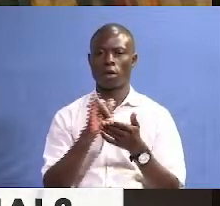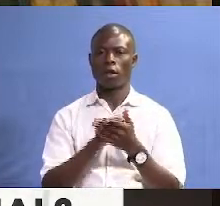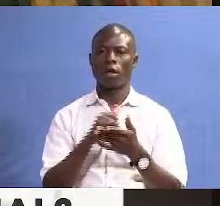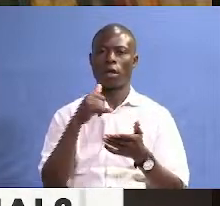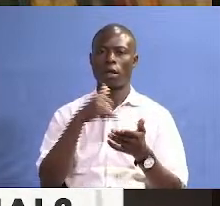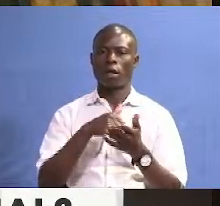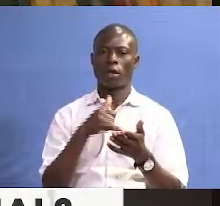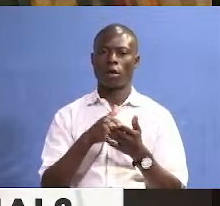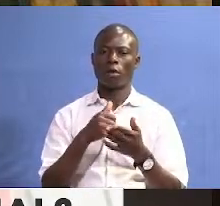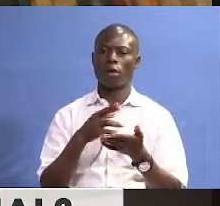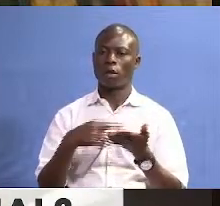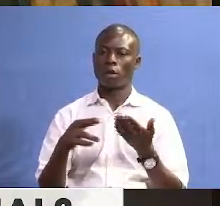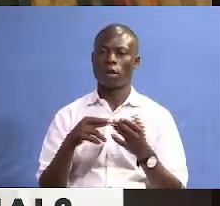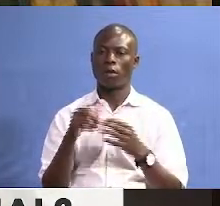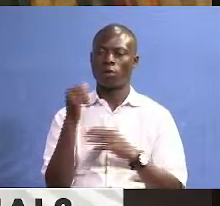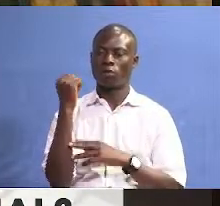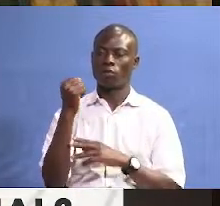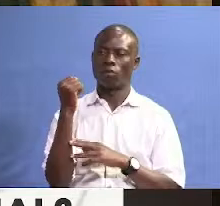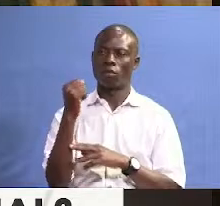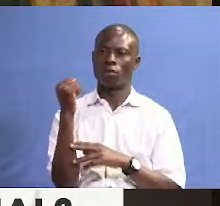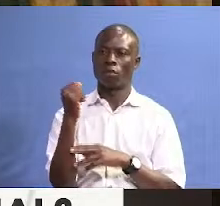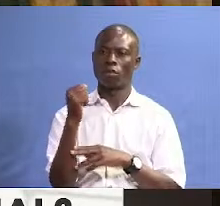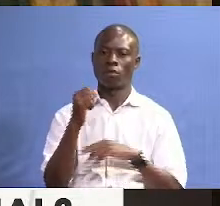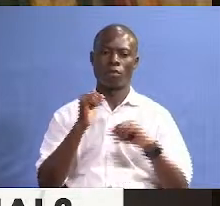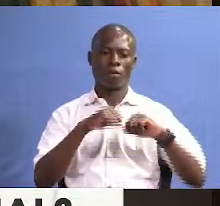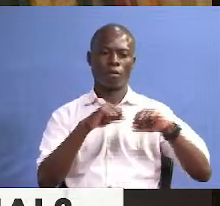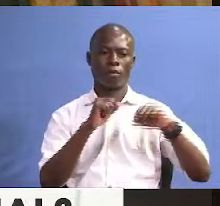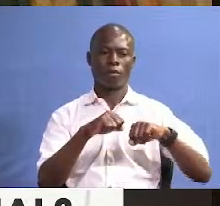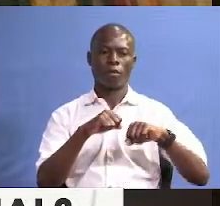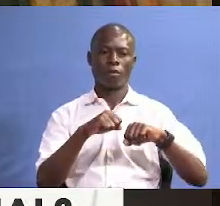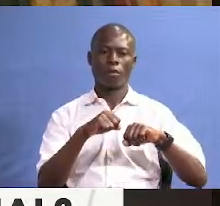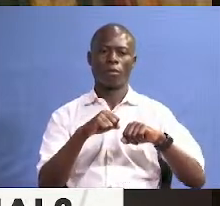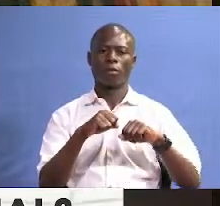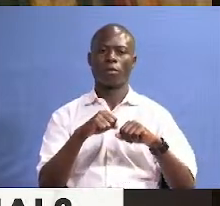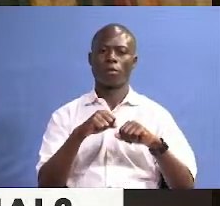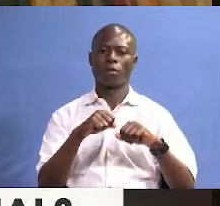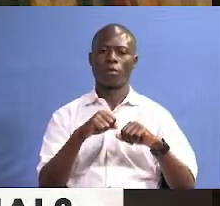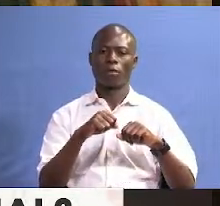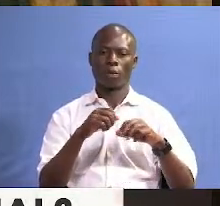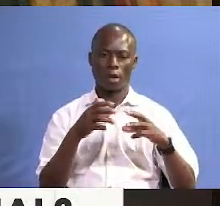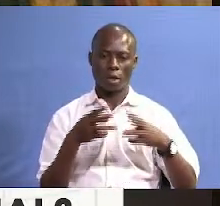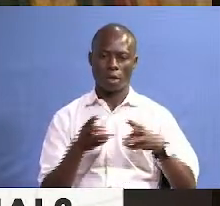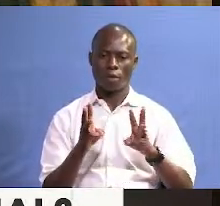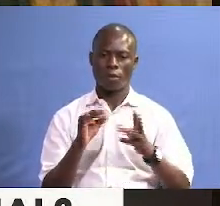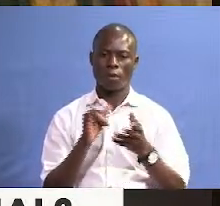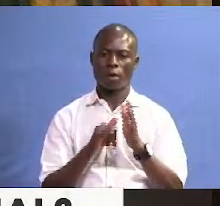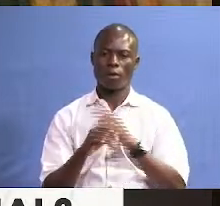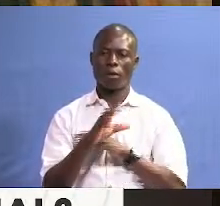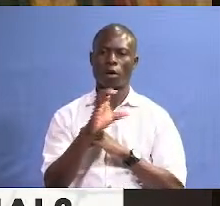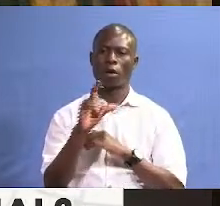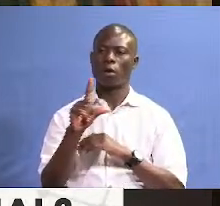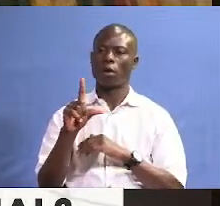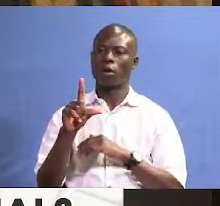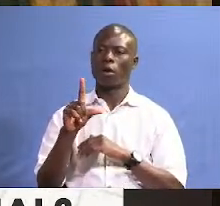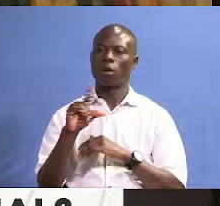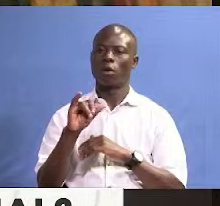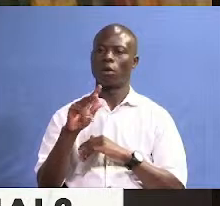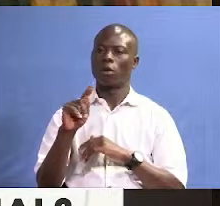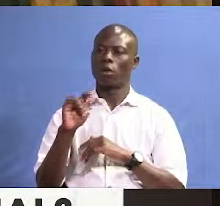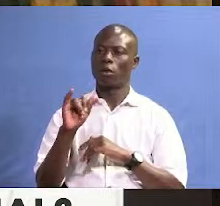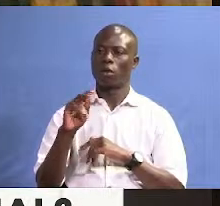based upon political agreements in terms of coalitions that were formed